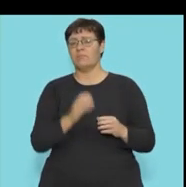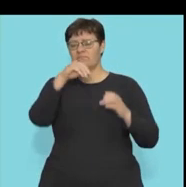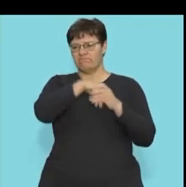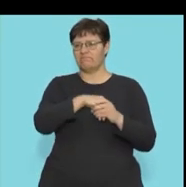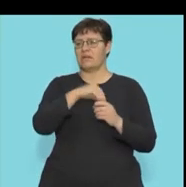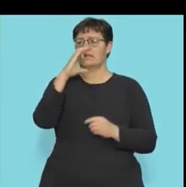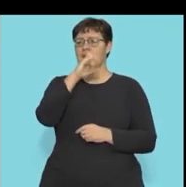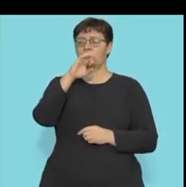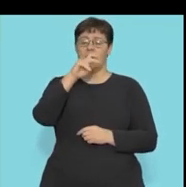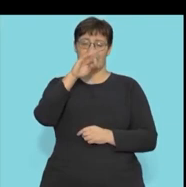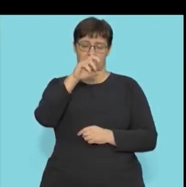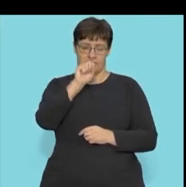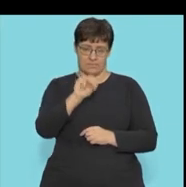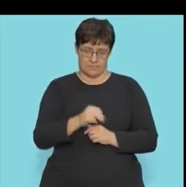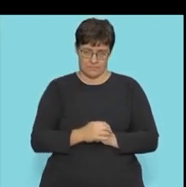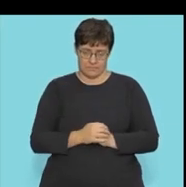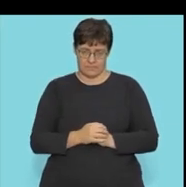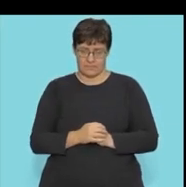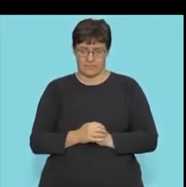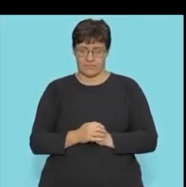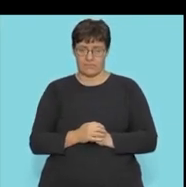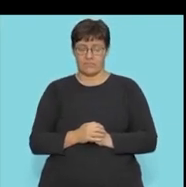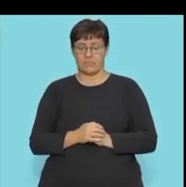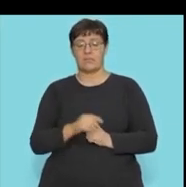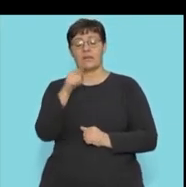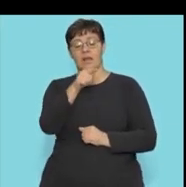in the cytoplasm. So guys, as I mentioned,